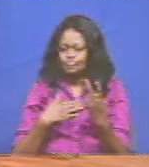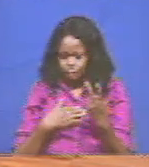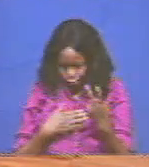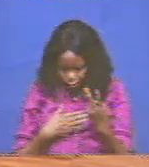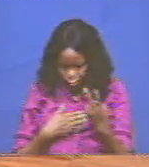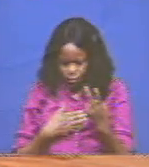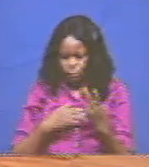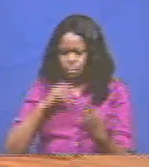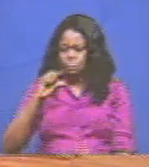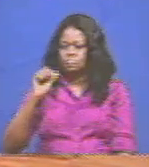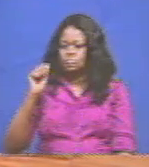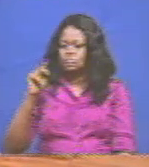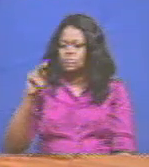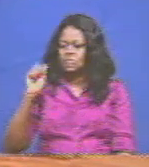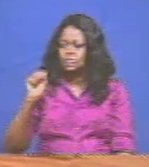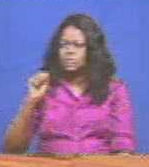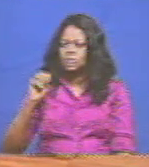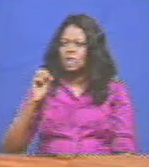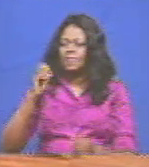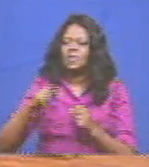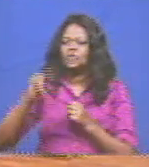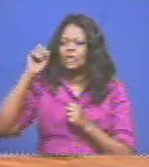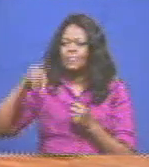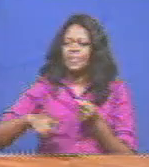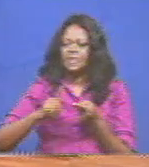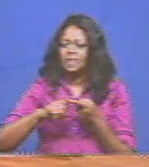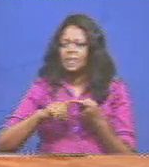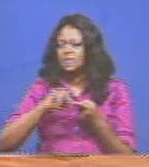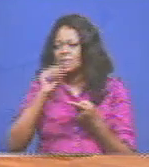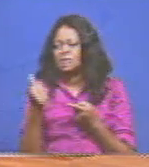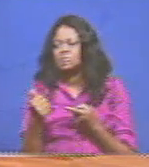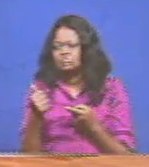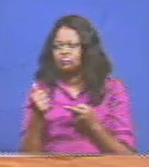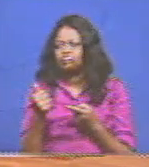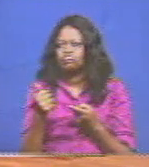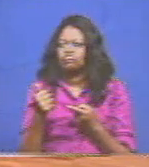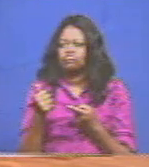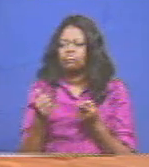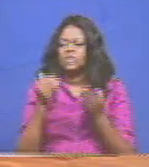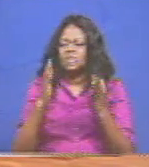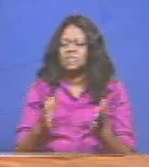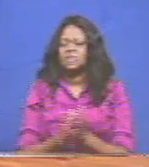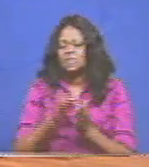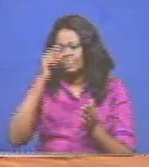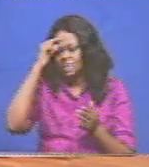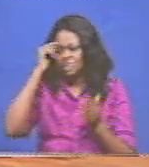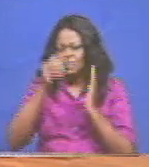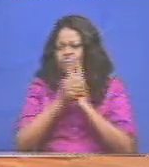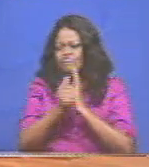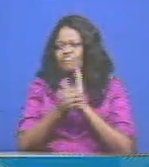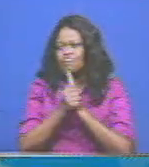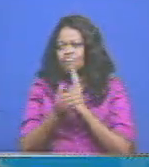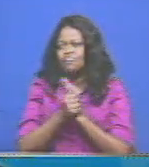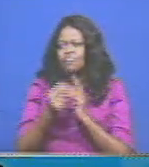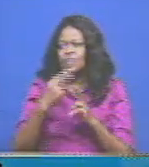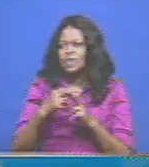who is the Embakasi North MP, and of course, our resident analyst and governance expert, Mr. Martin Andati.